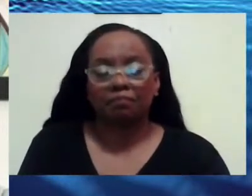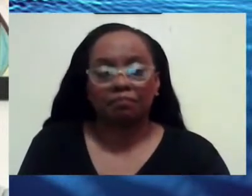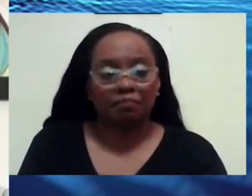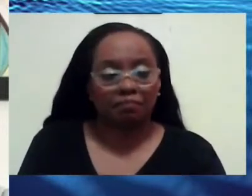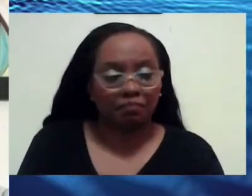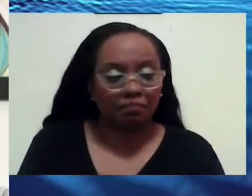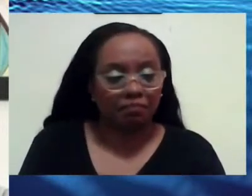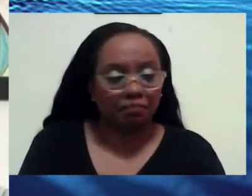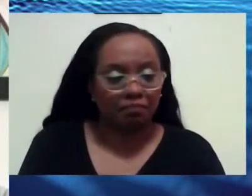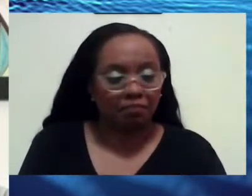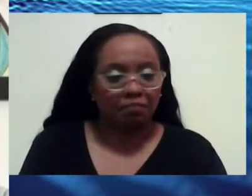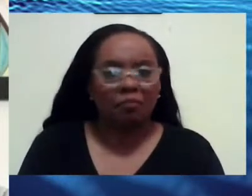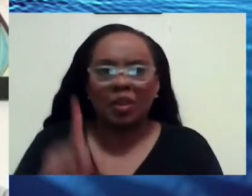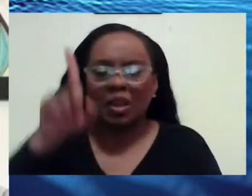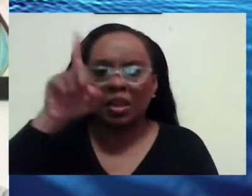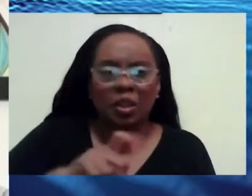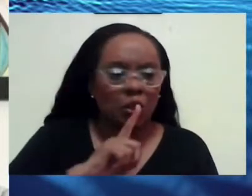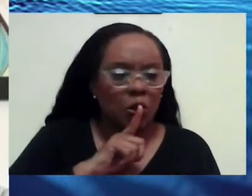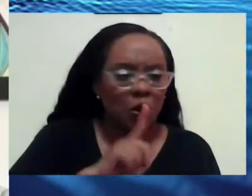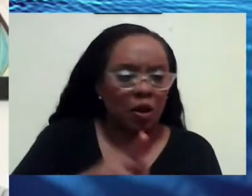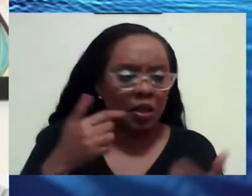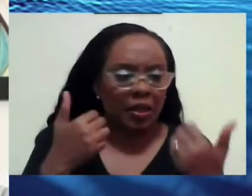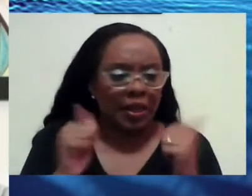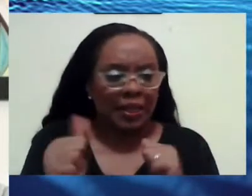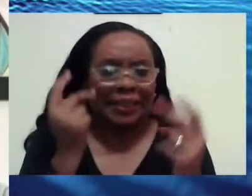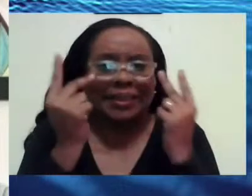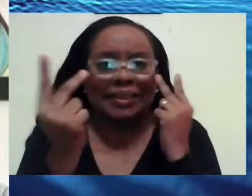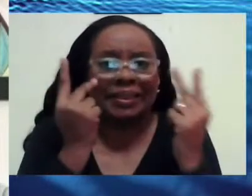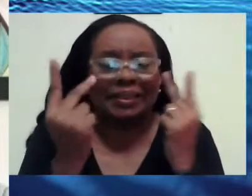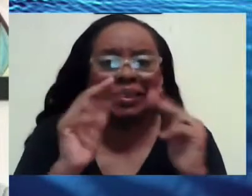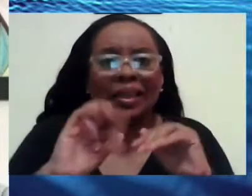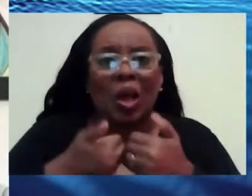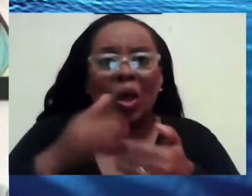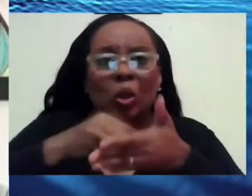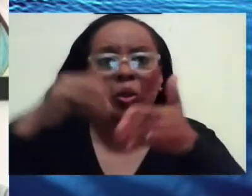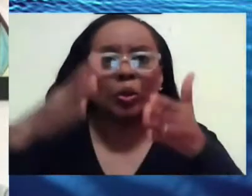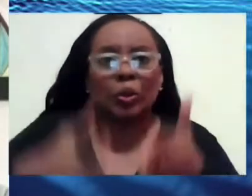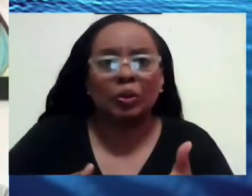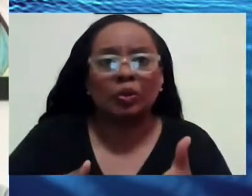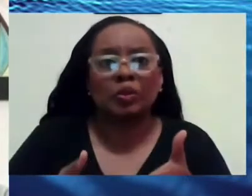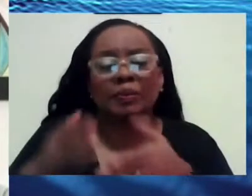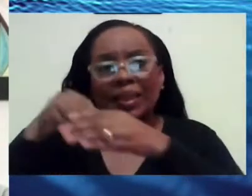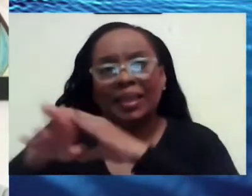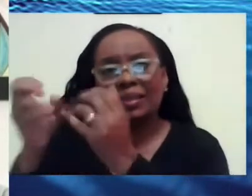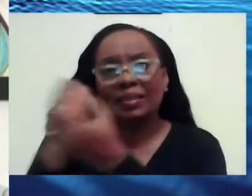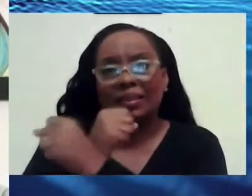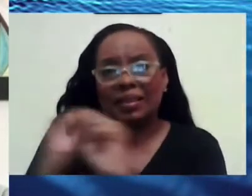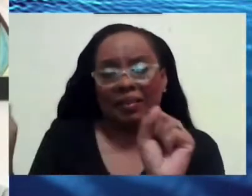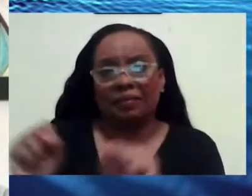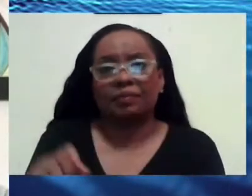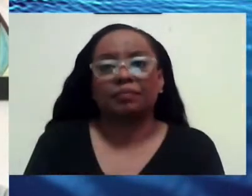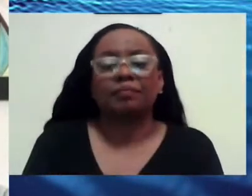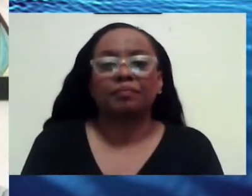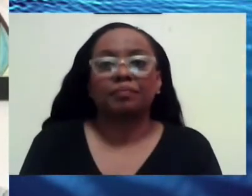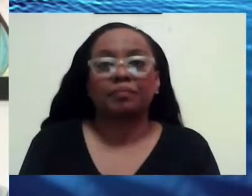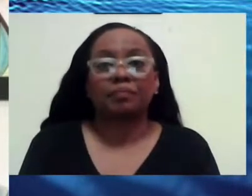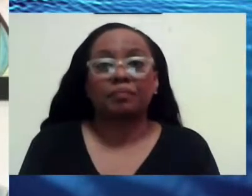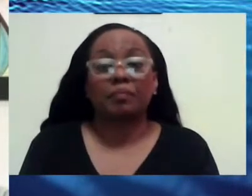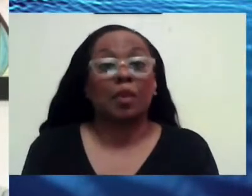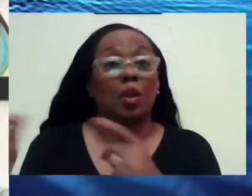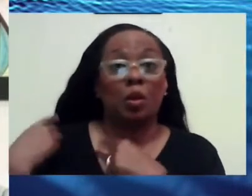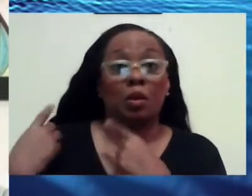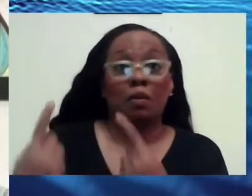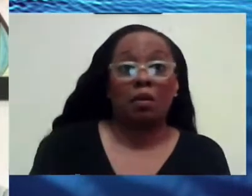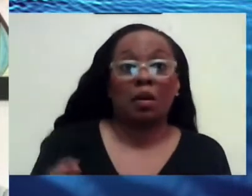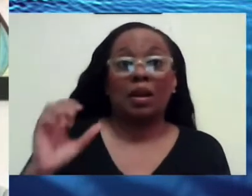ready to return students and teachers to the classroom environment. So far, the ancillary staff have started to clean up where they can on